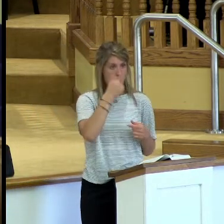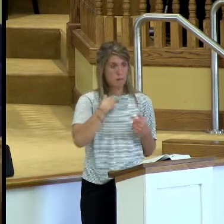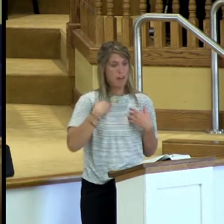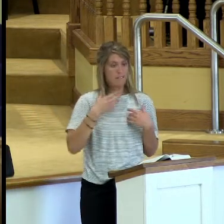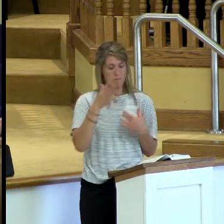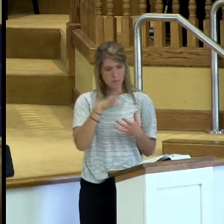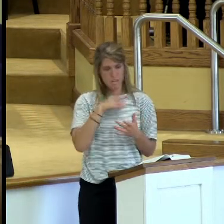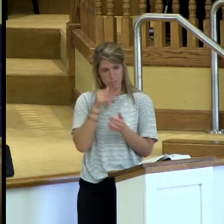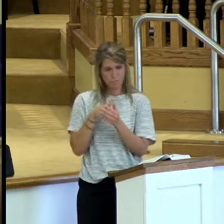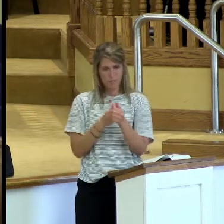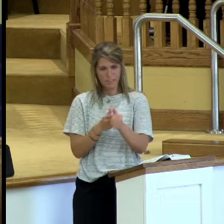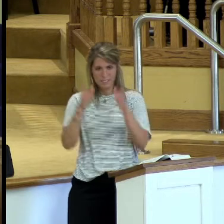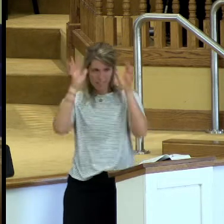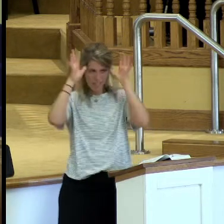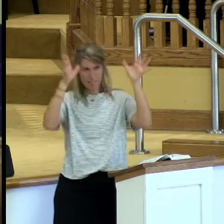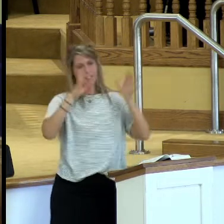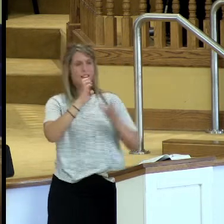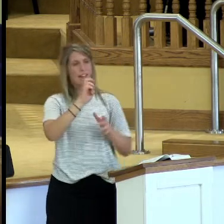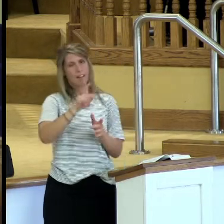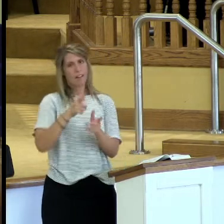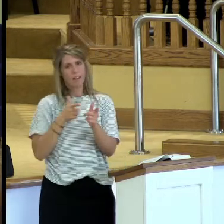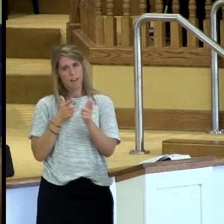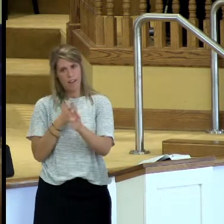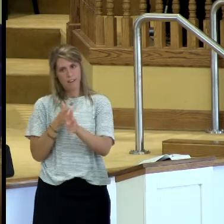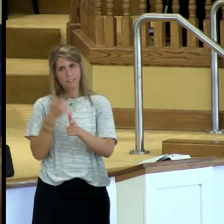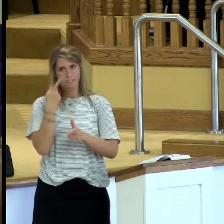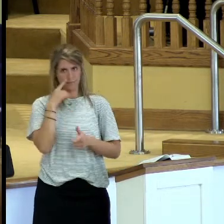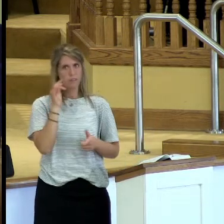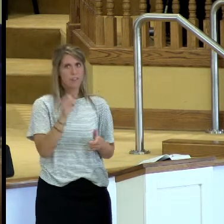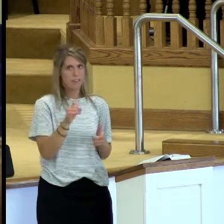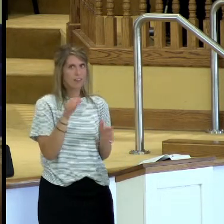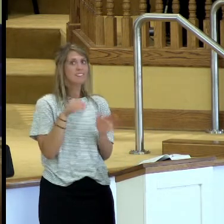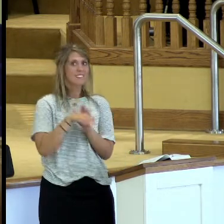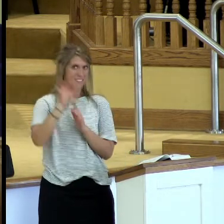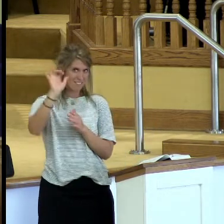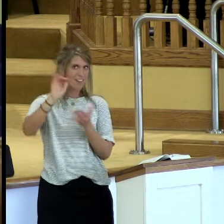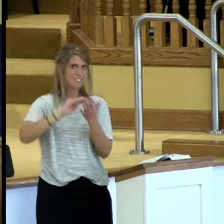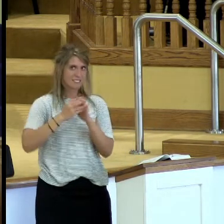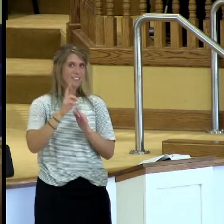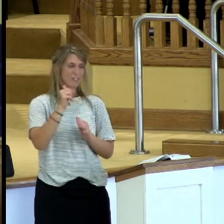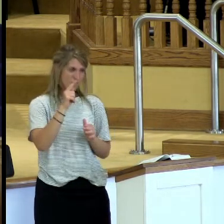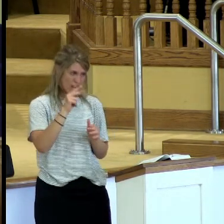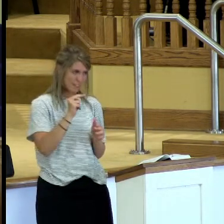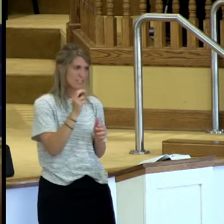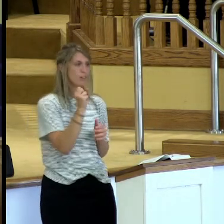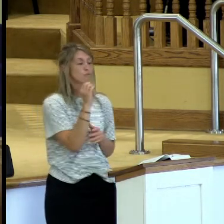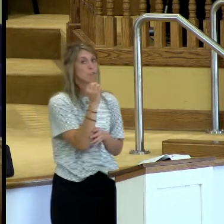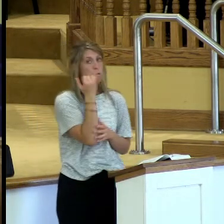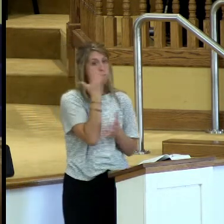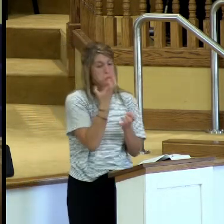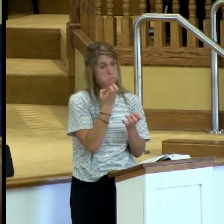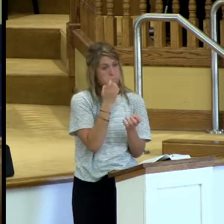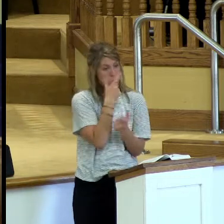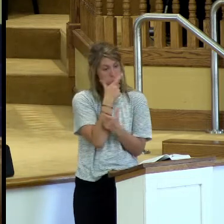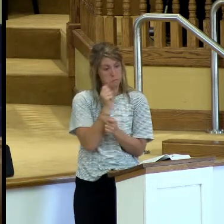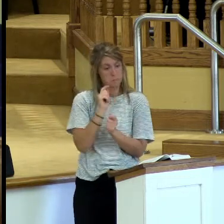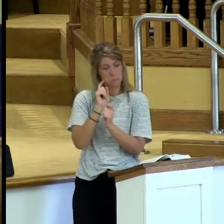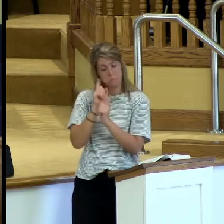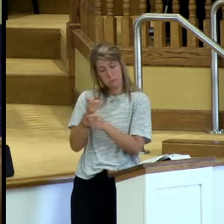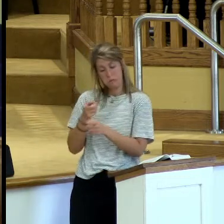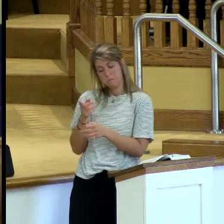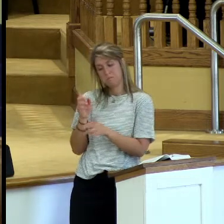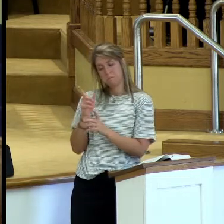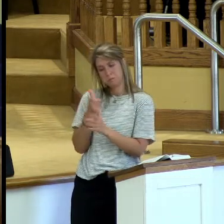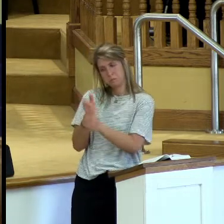hunter, a guided tour guy for elk in Raton. So if anyone wants to come shoot a giant horse